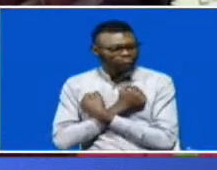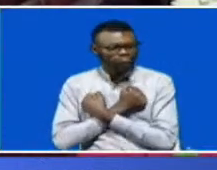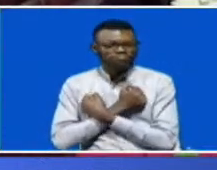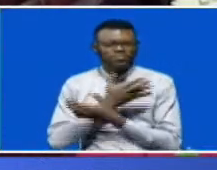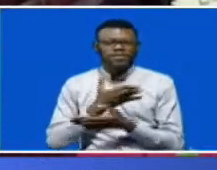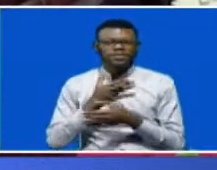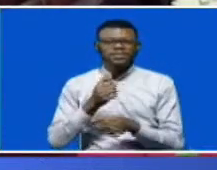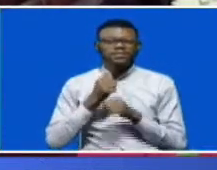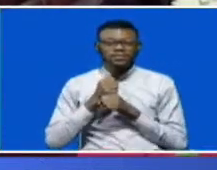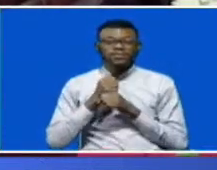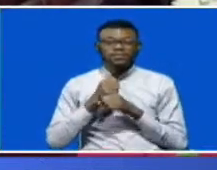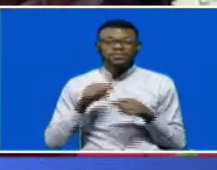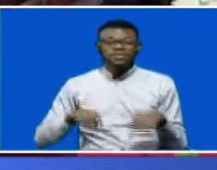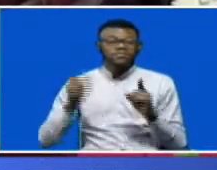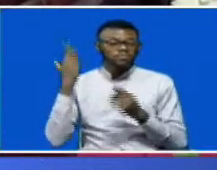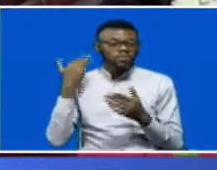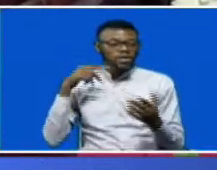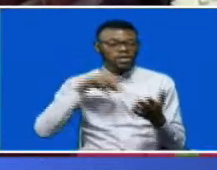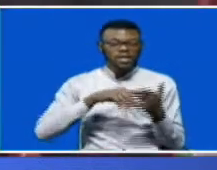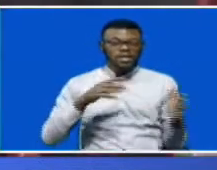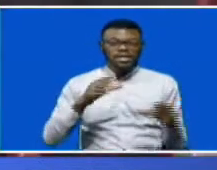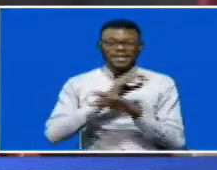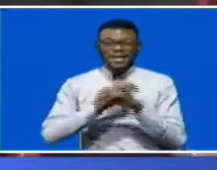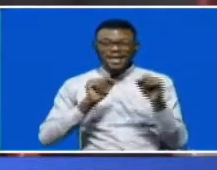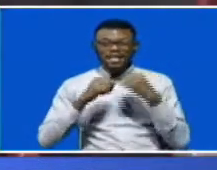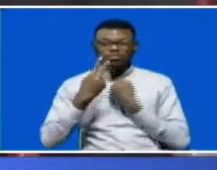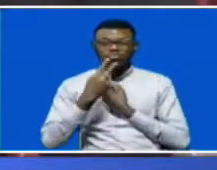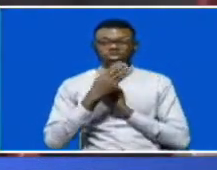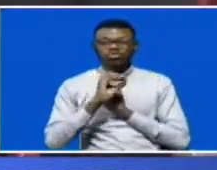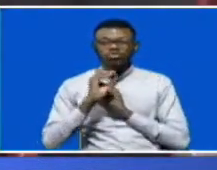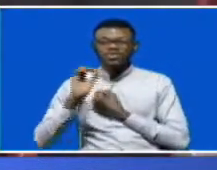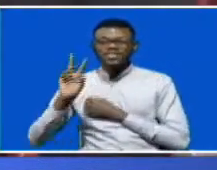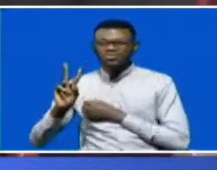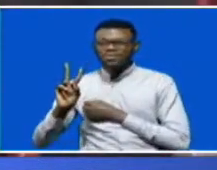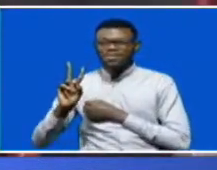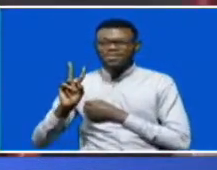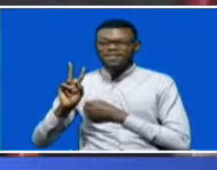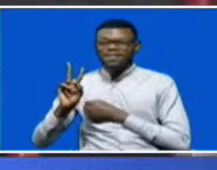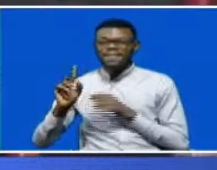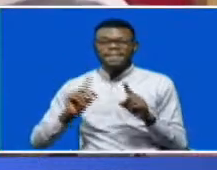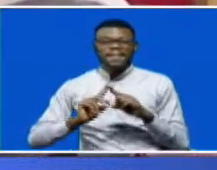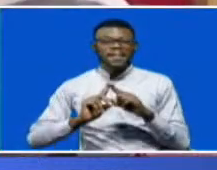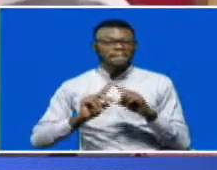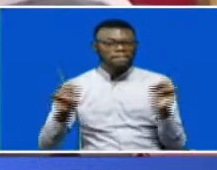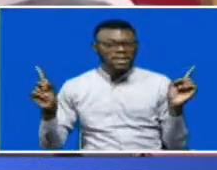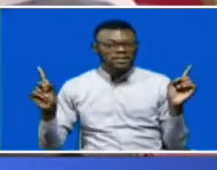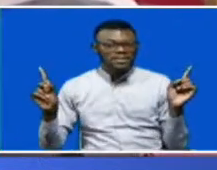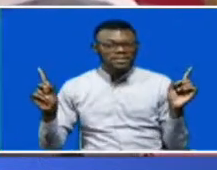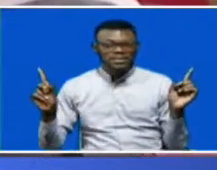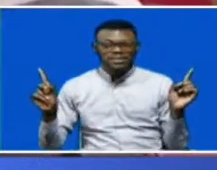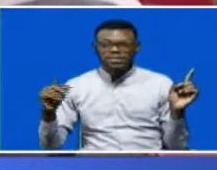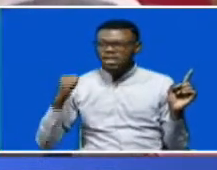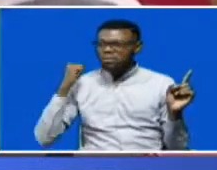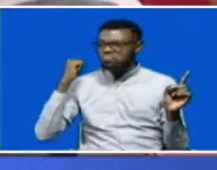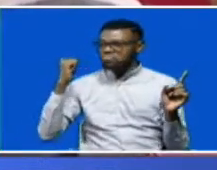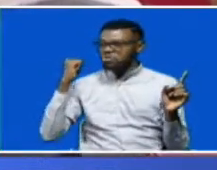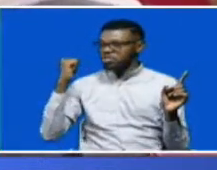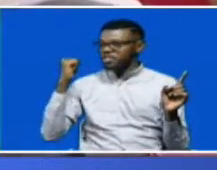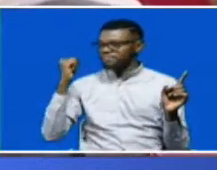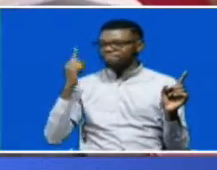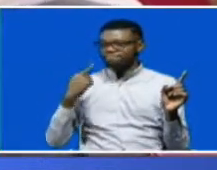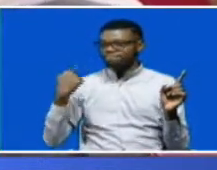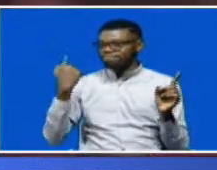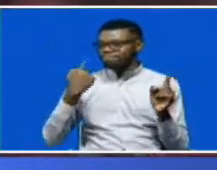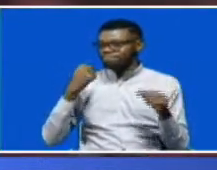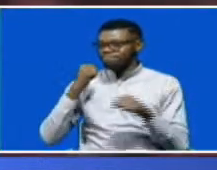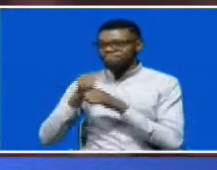also unsuccessfully contested for presidency in 2002. But it was not just politics that Nyachae